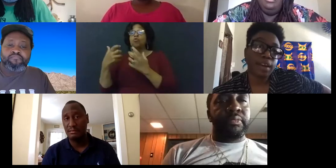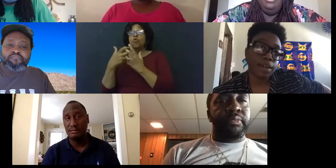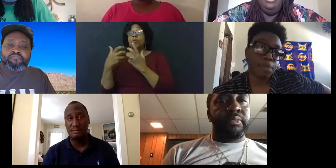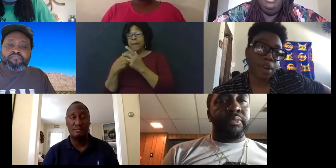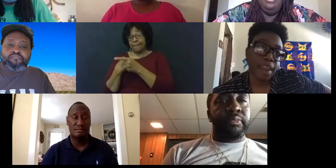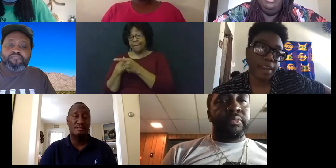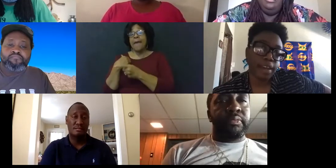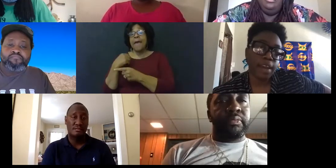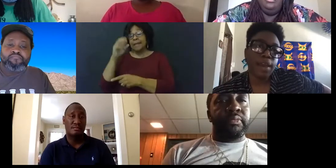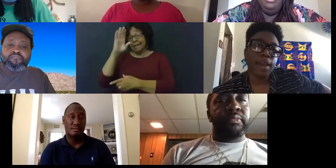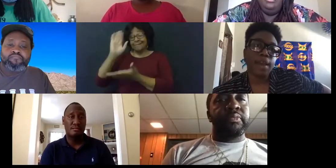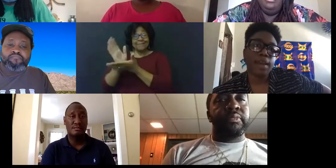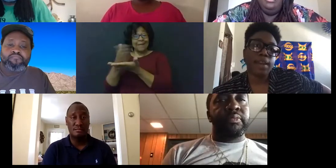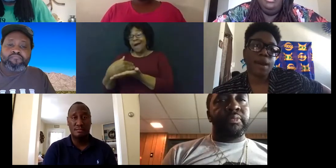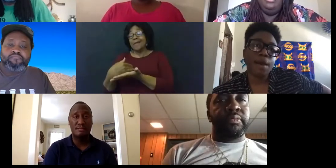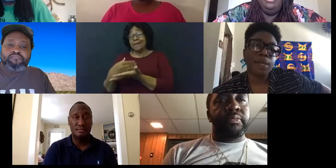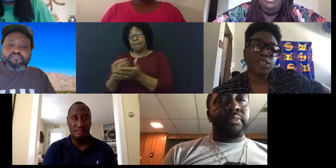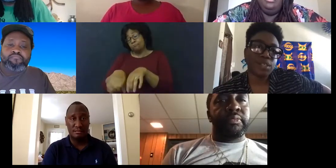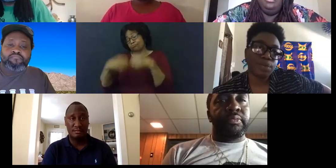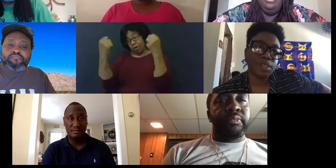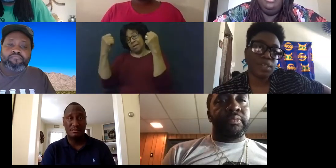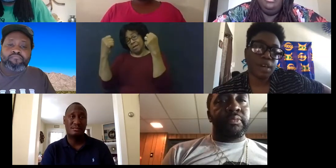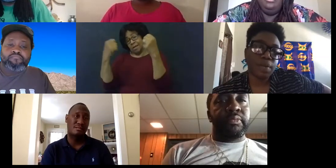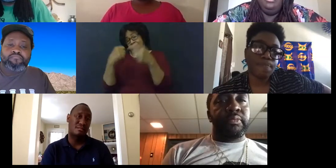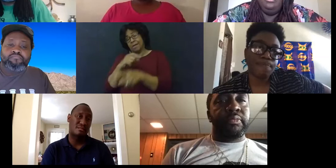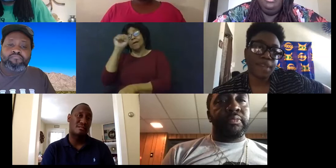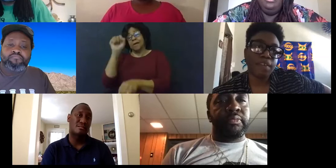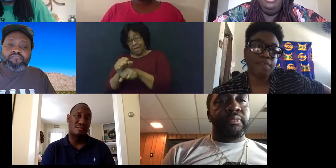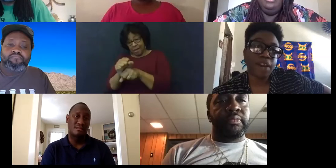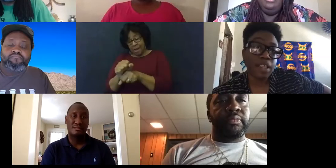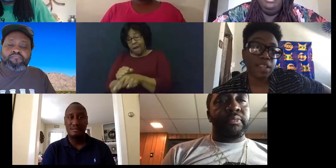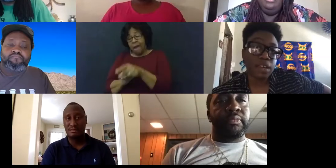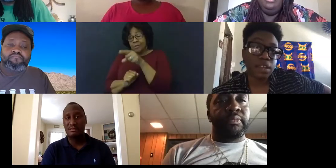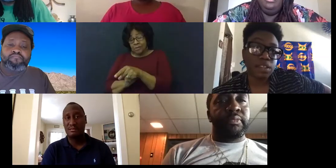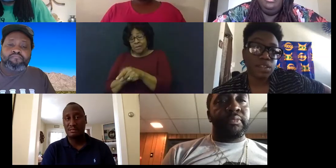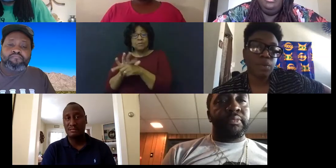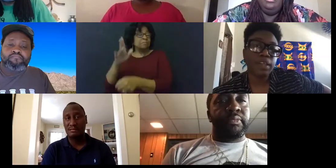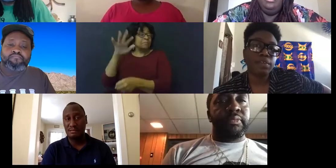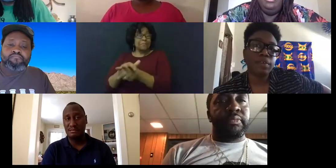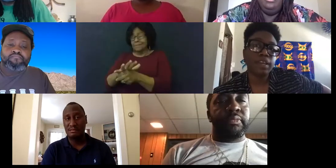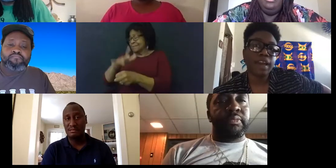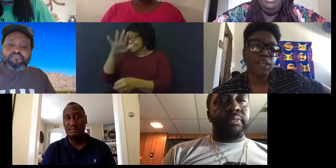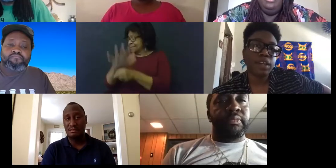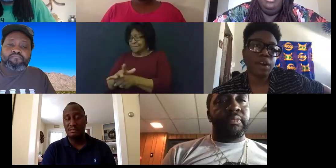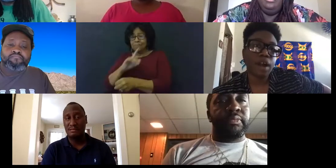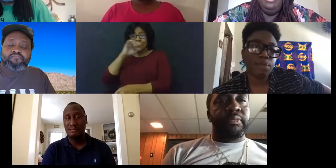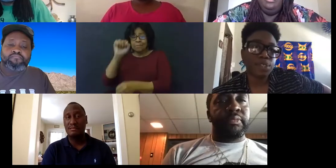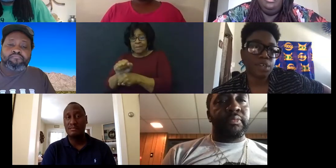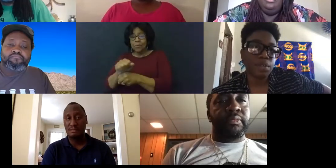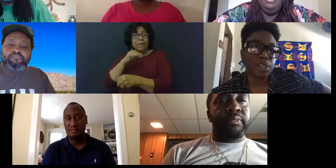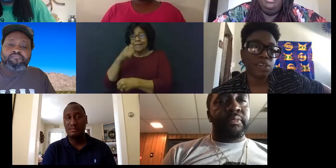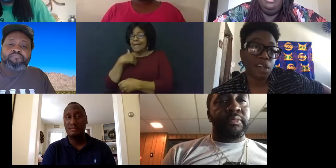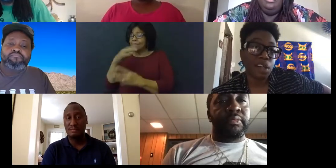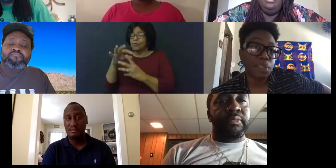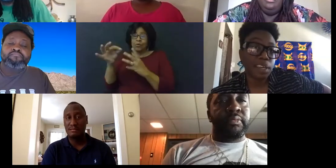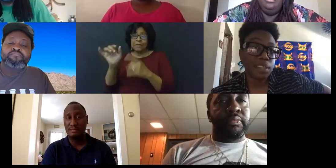a psychotic break, and because she was getting violent, we didn't really have any other option